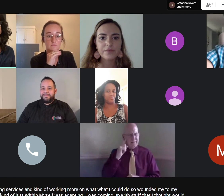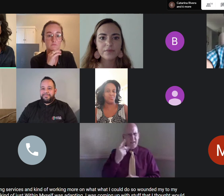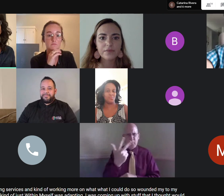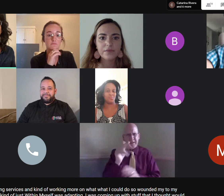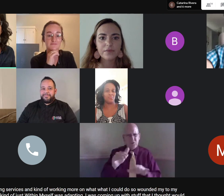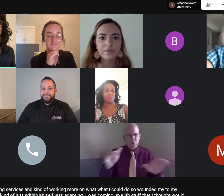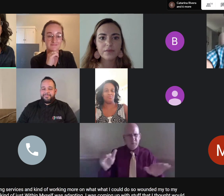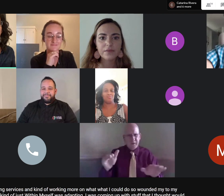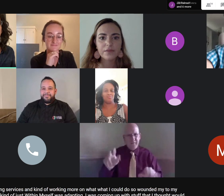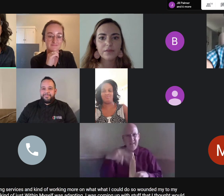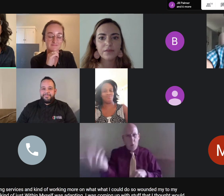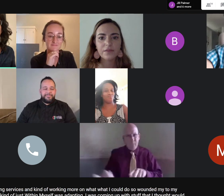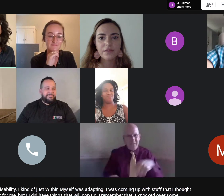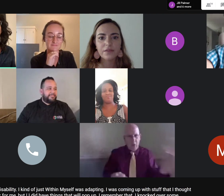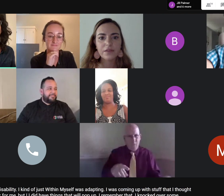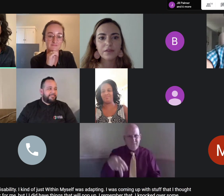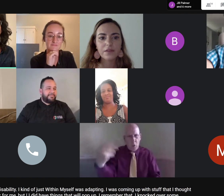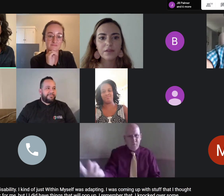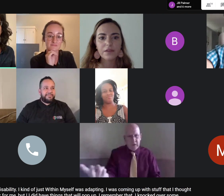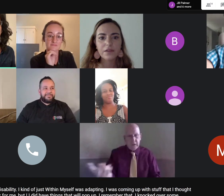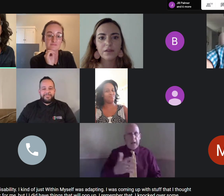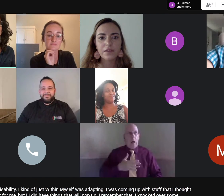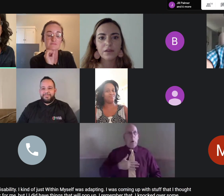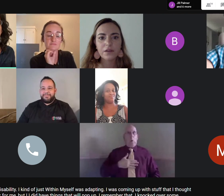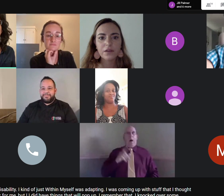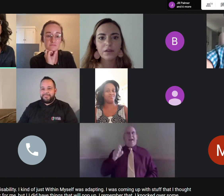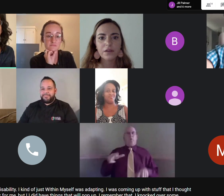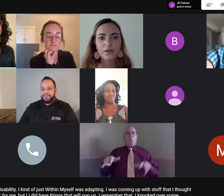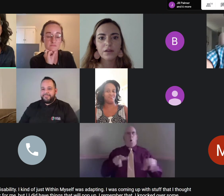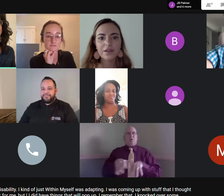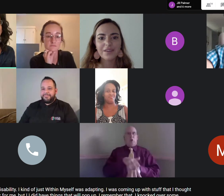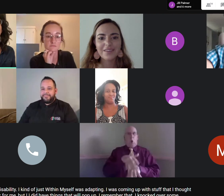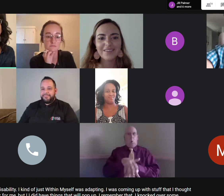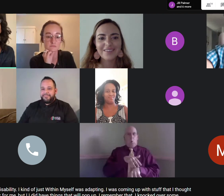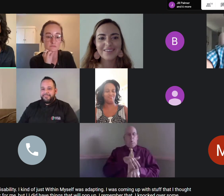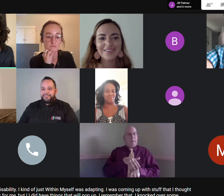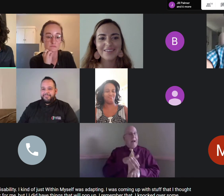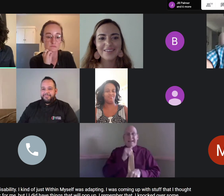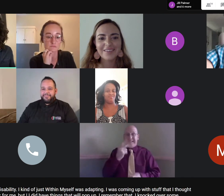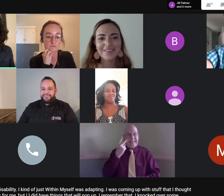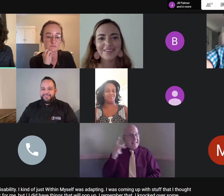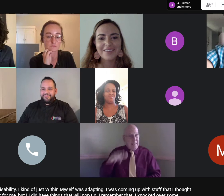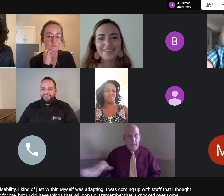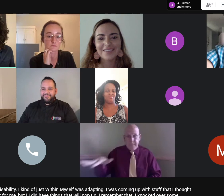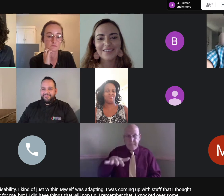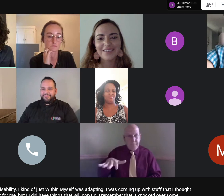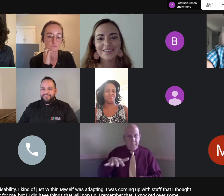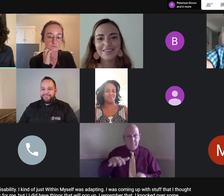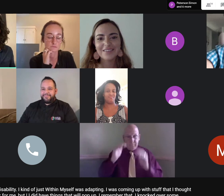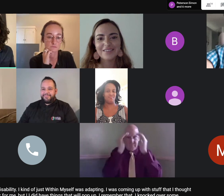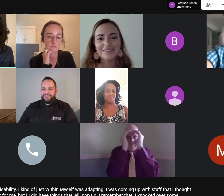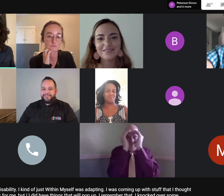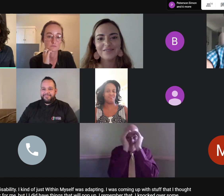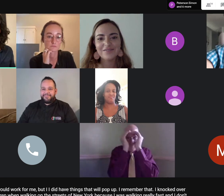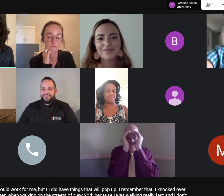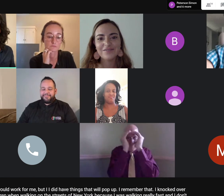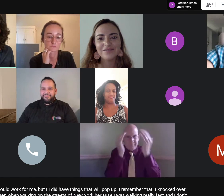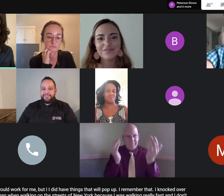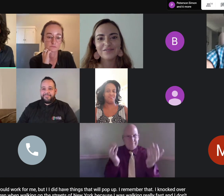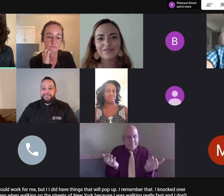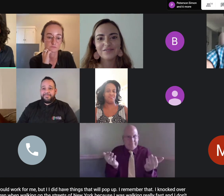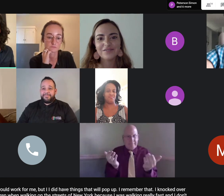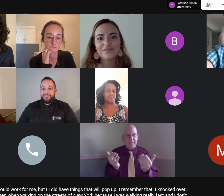children before I was like, oh my gosh, I have to walk slower. Like and you're kind of confronted with